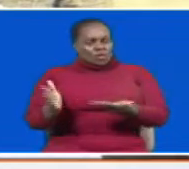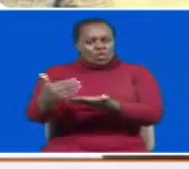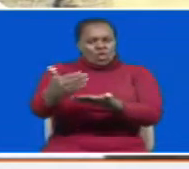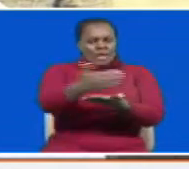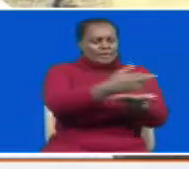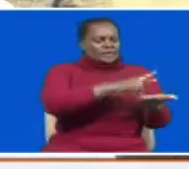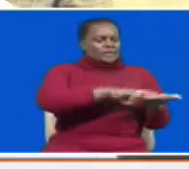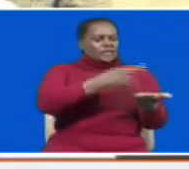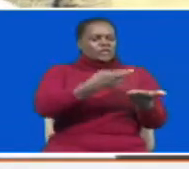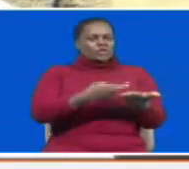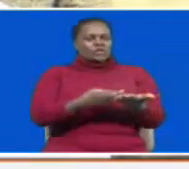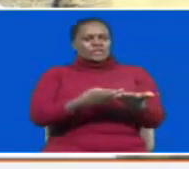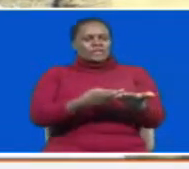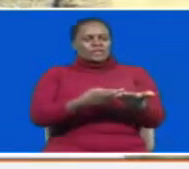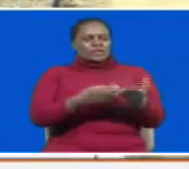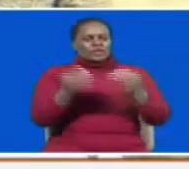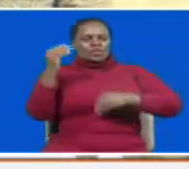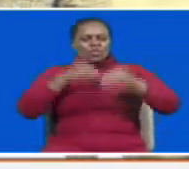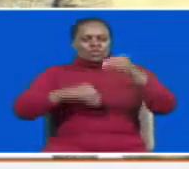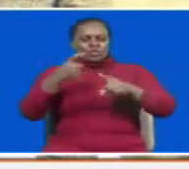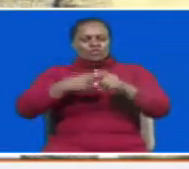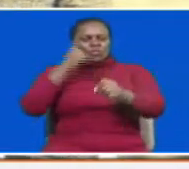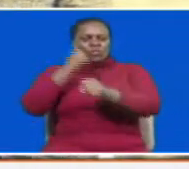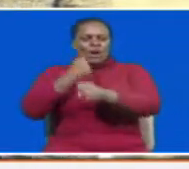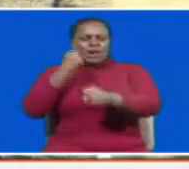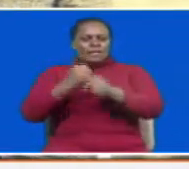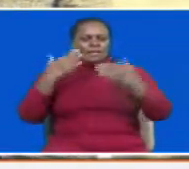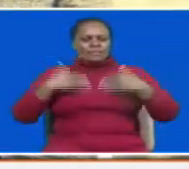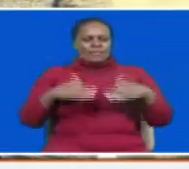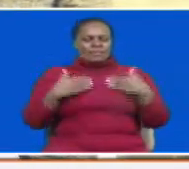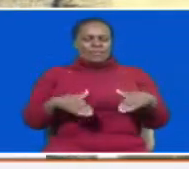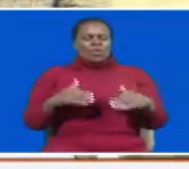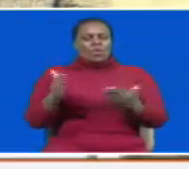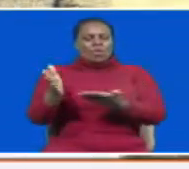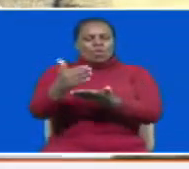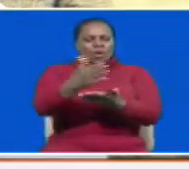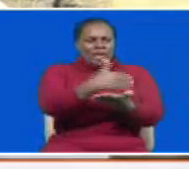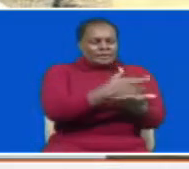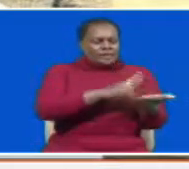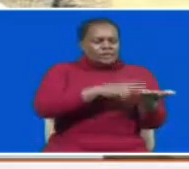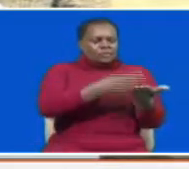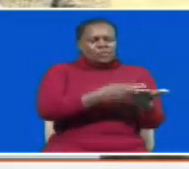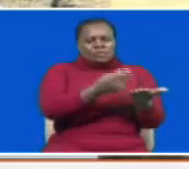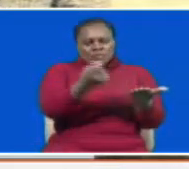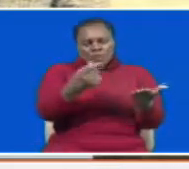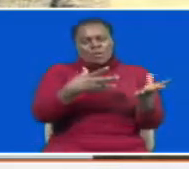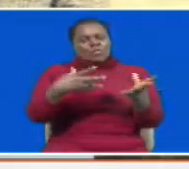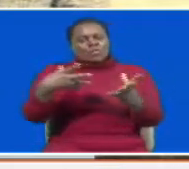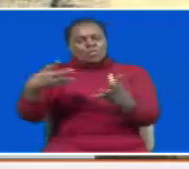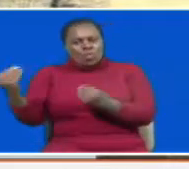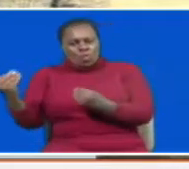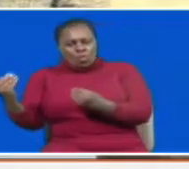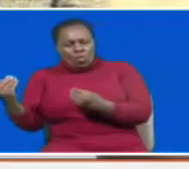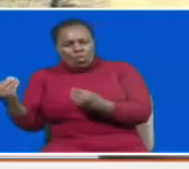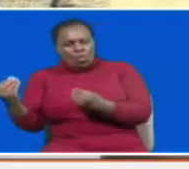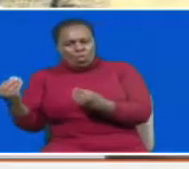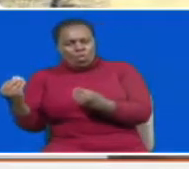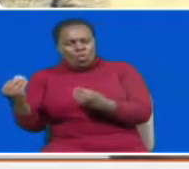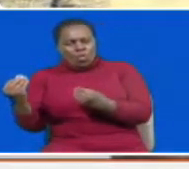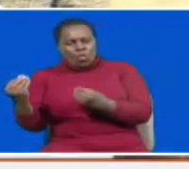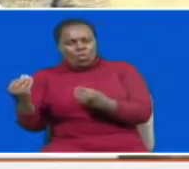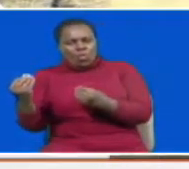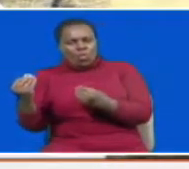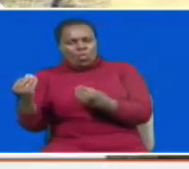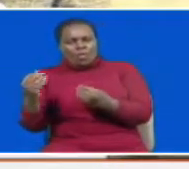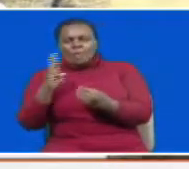resources. And of course, with contribution from staff, we were able to put together some resources and said, okay, let's go and spend the day